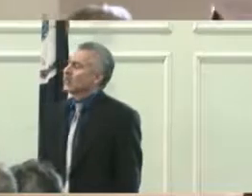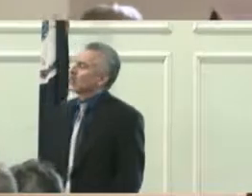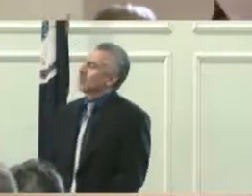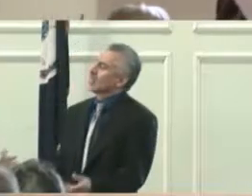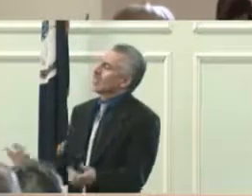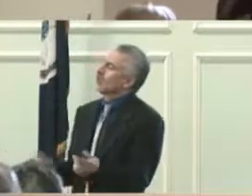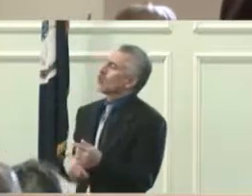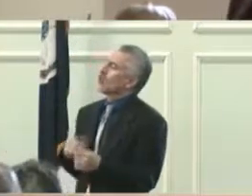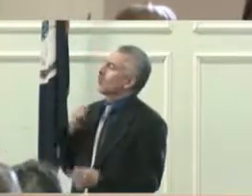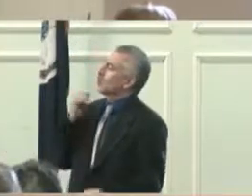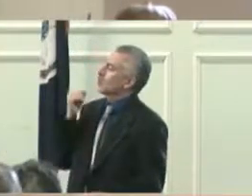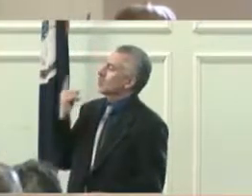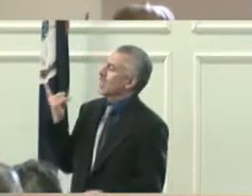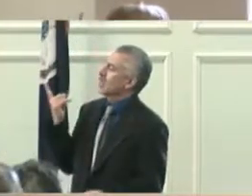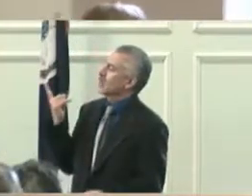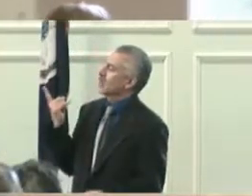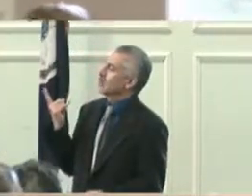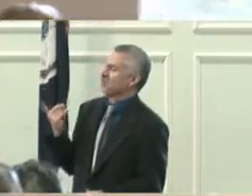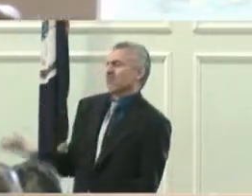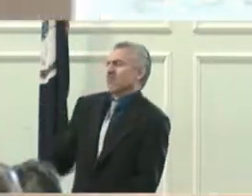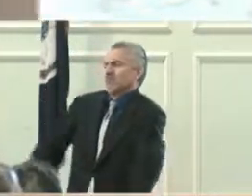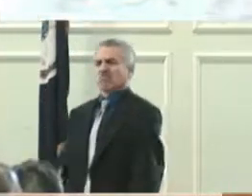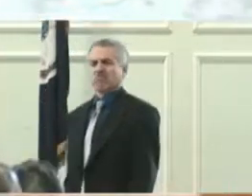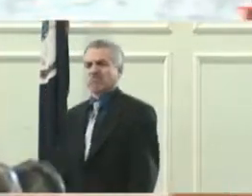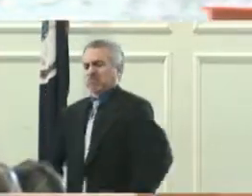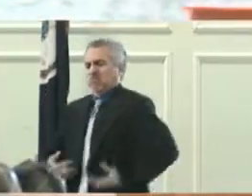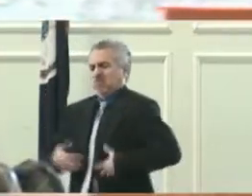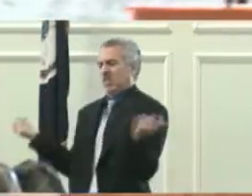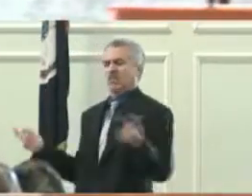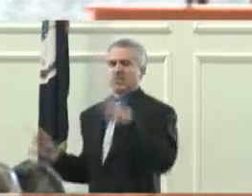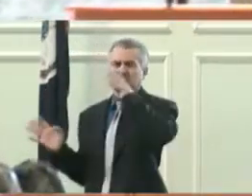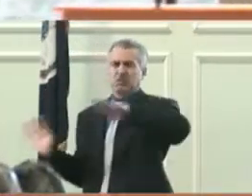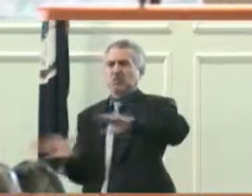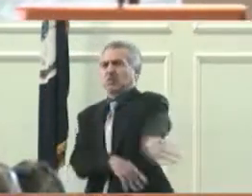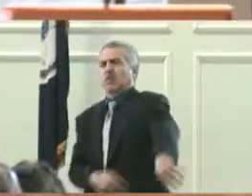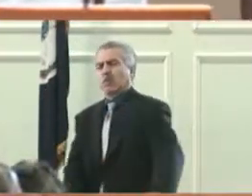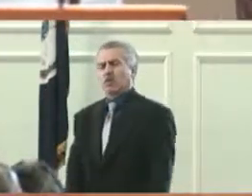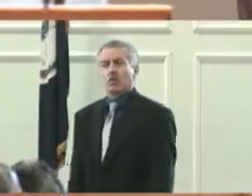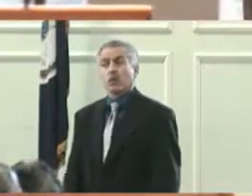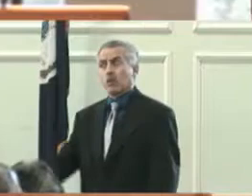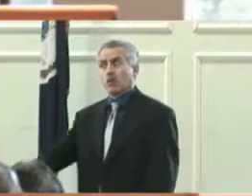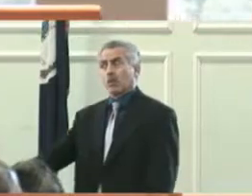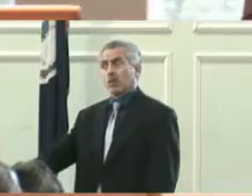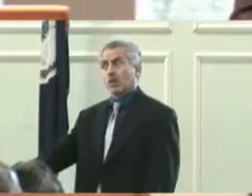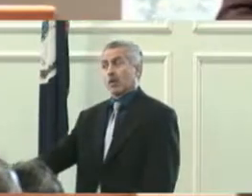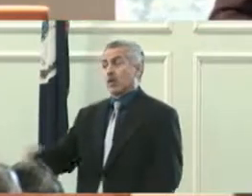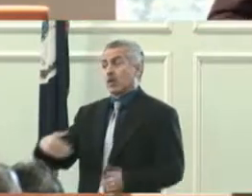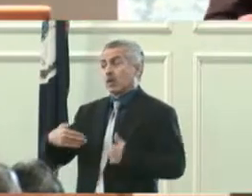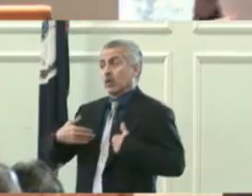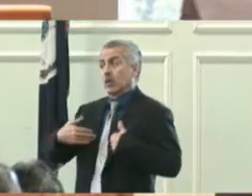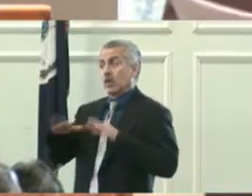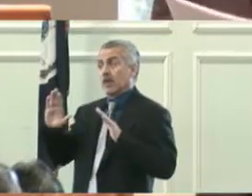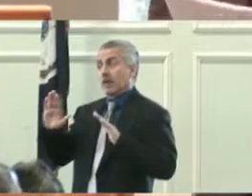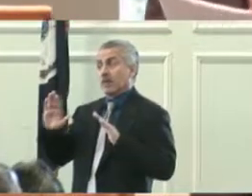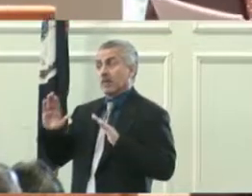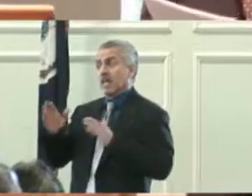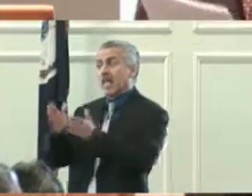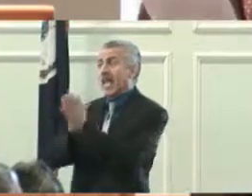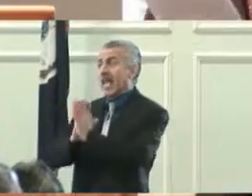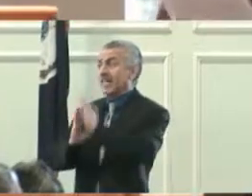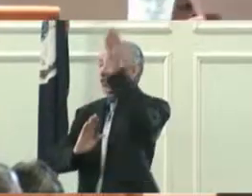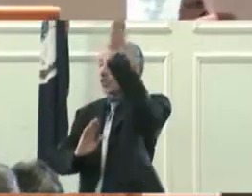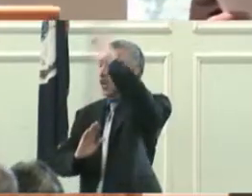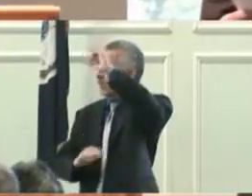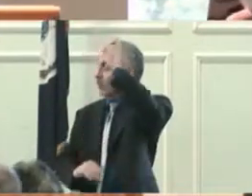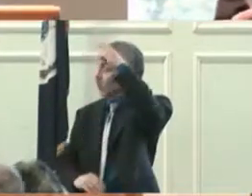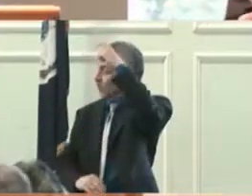something. Some people say, well, I don't understand it, so I'm just going to leave it alone. Don't give up. Ask God for wisdom, amen? Ask